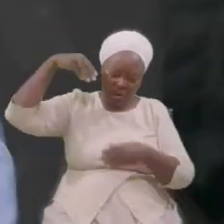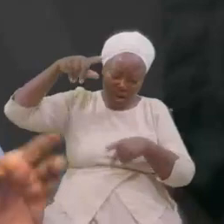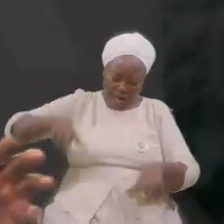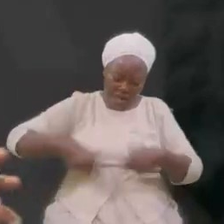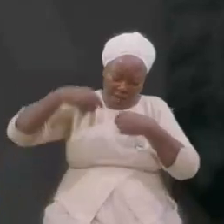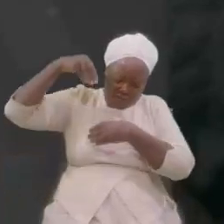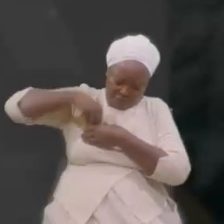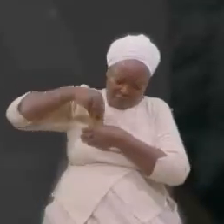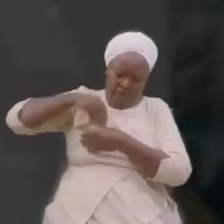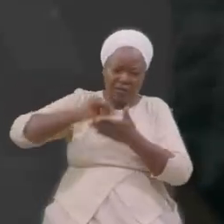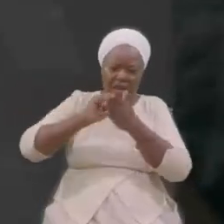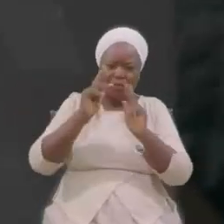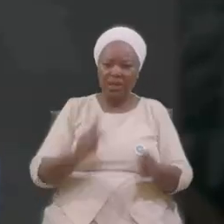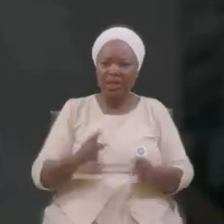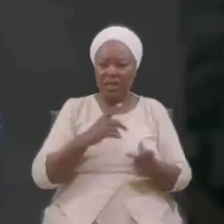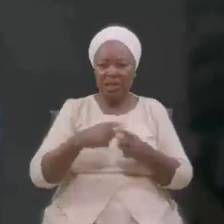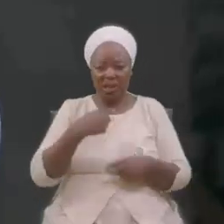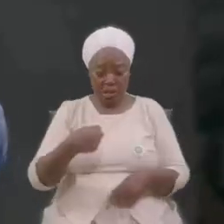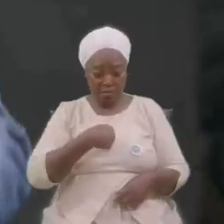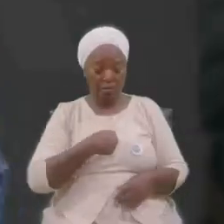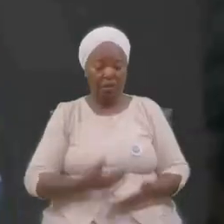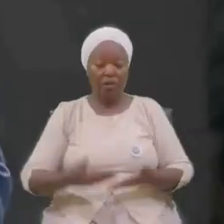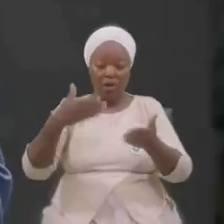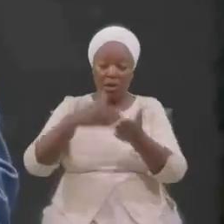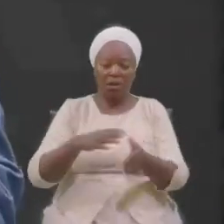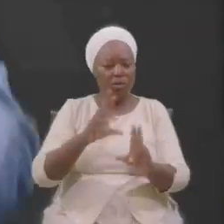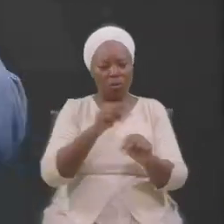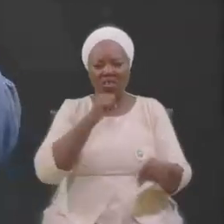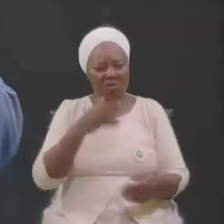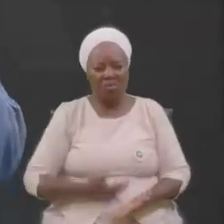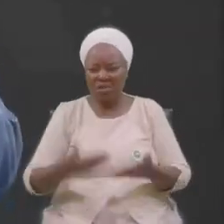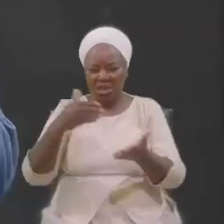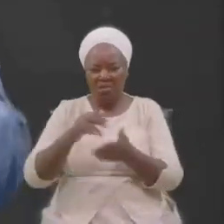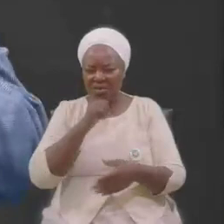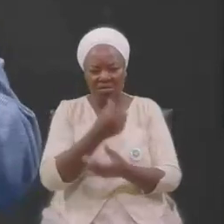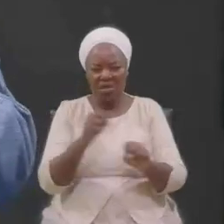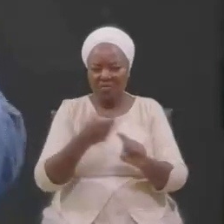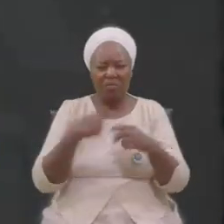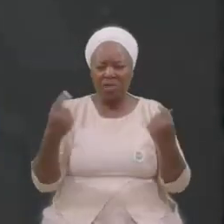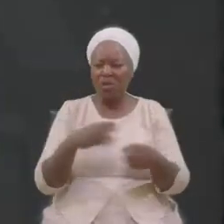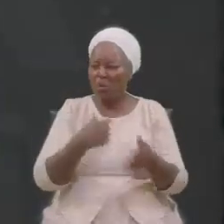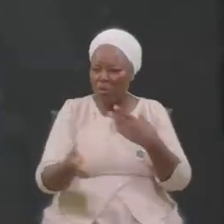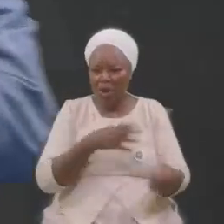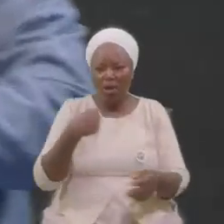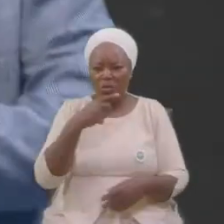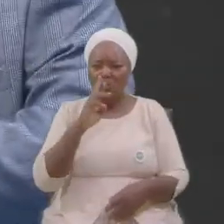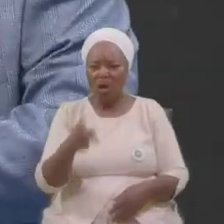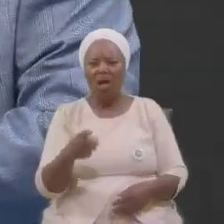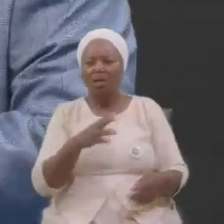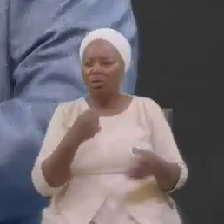him, and he says, I'm born again. No, you are not born again. No matter who you are, and no